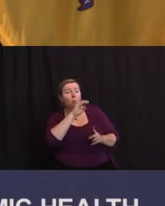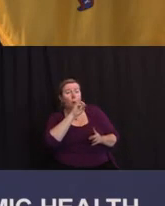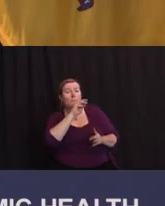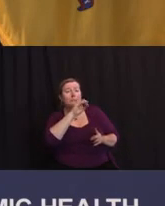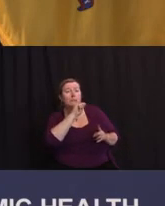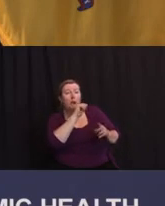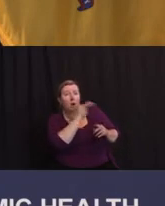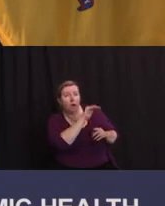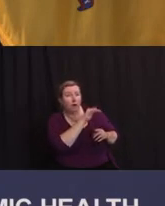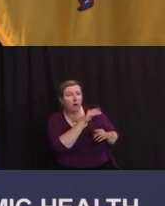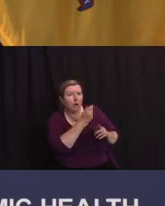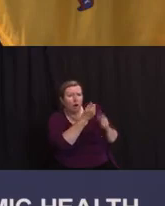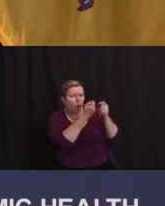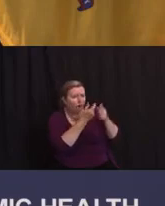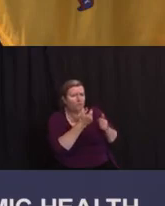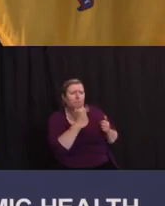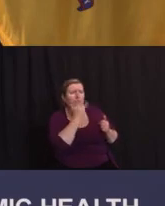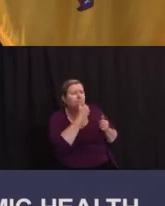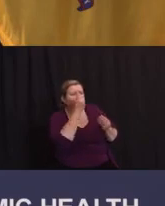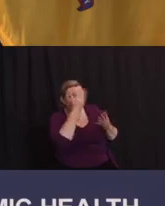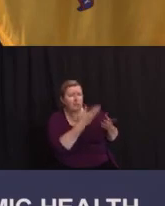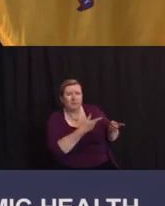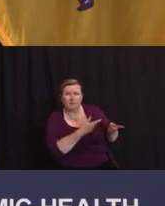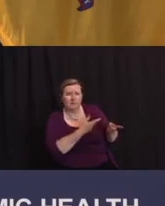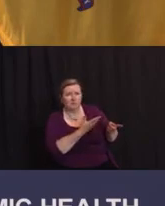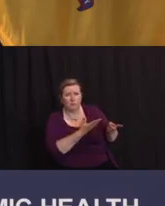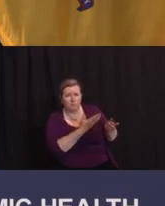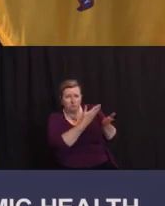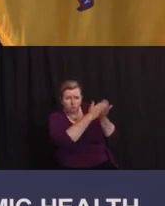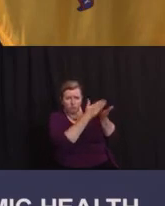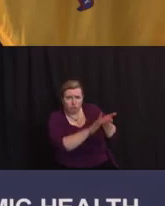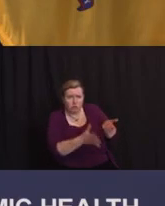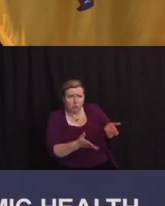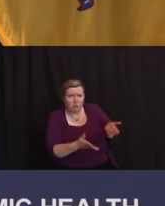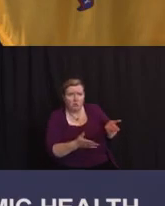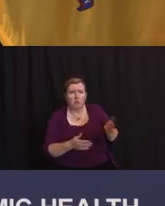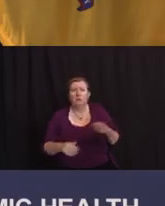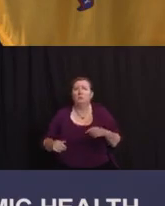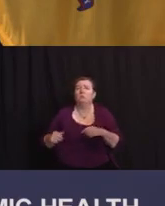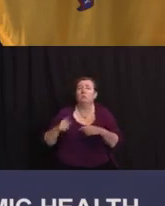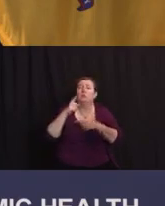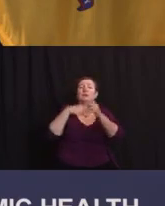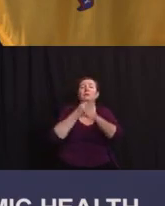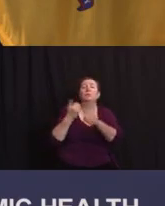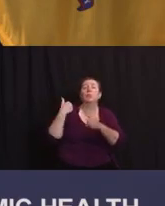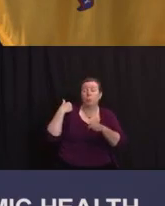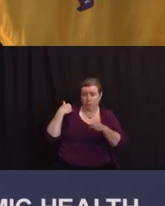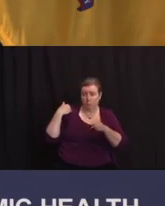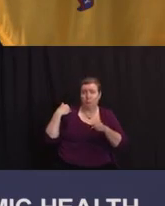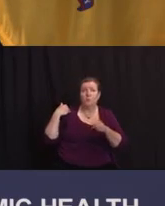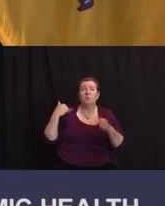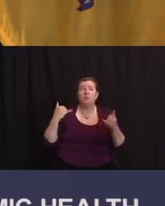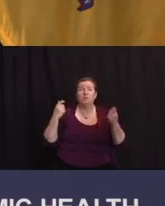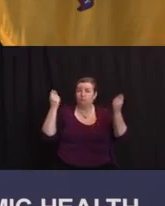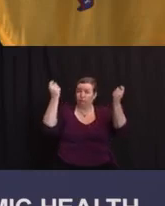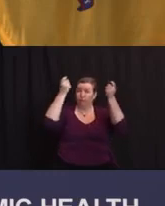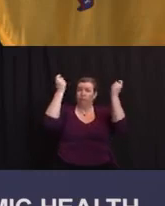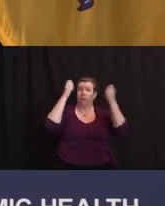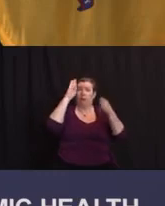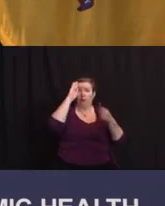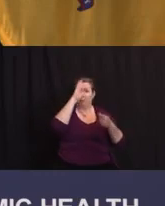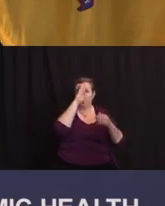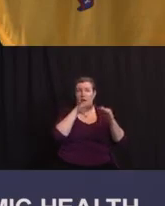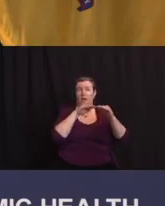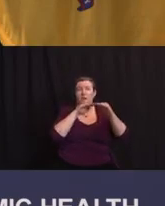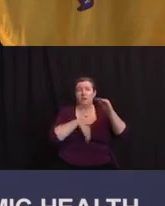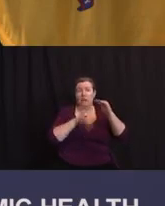the state. We heard some numbers today. 1 year ago today, we were celebrating the fact that hospitalizations had fallen below 800 for